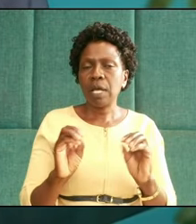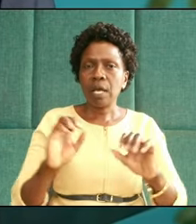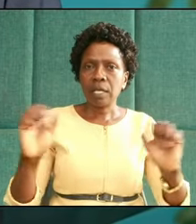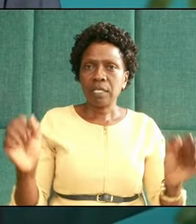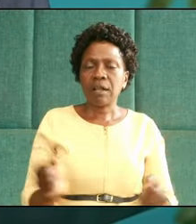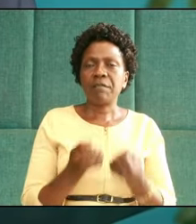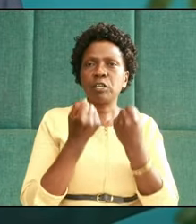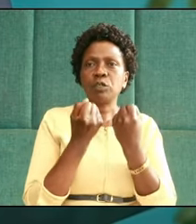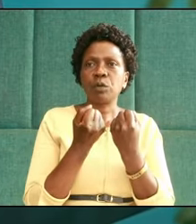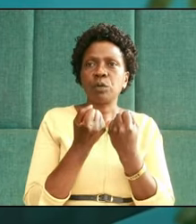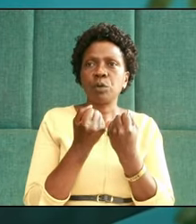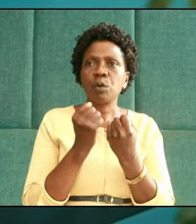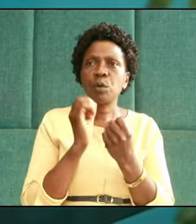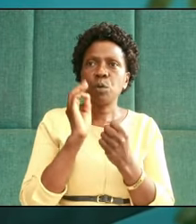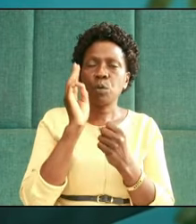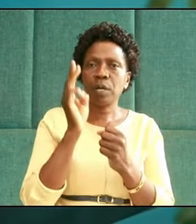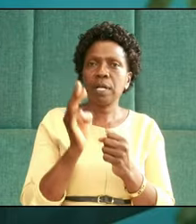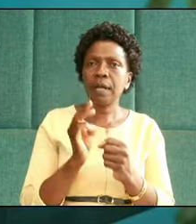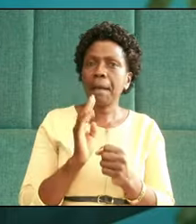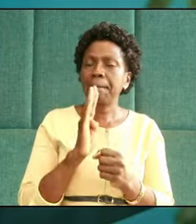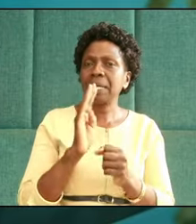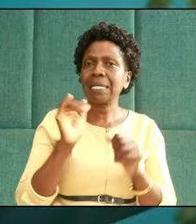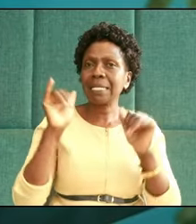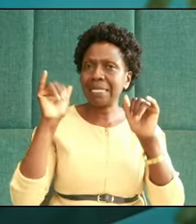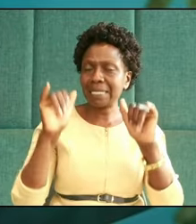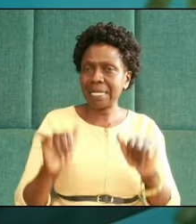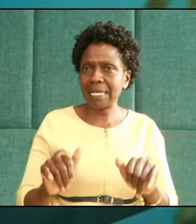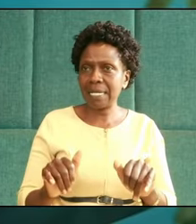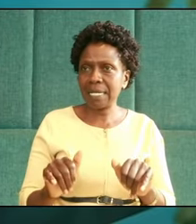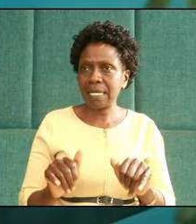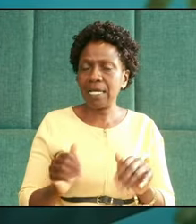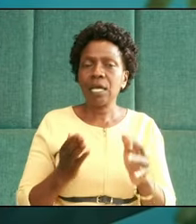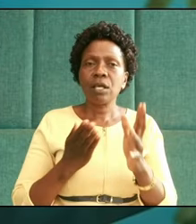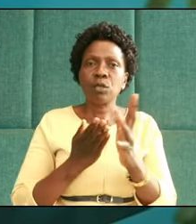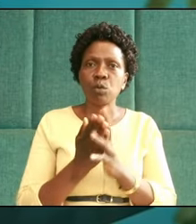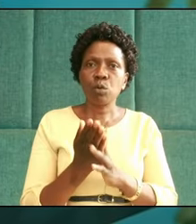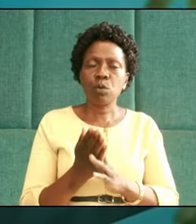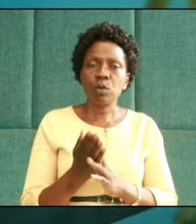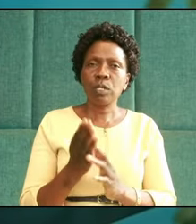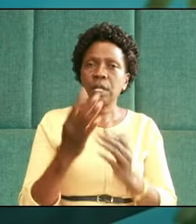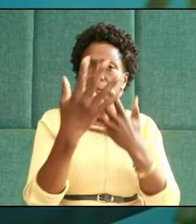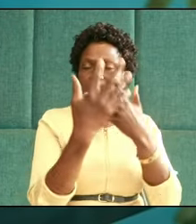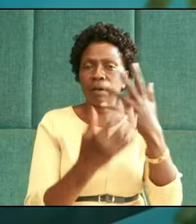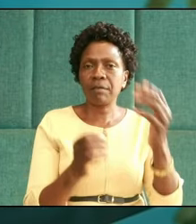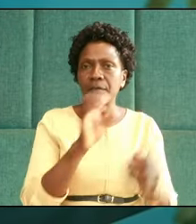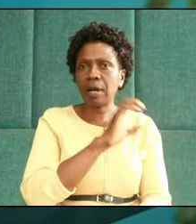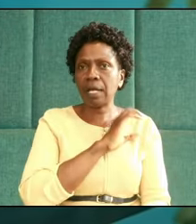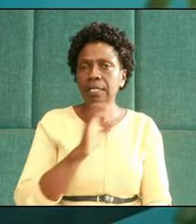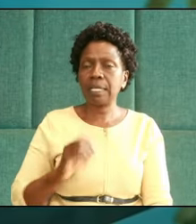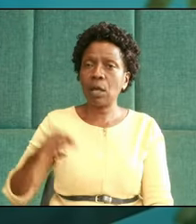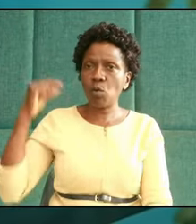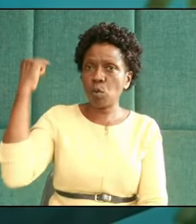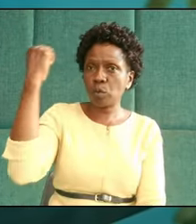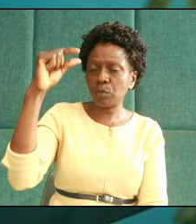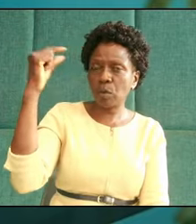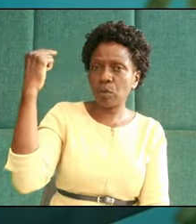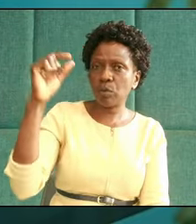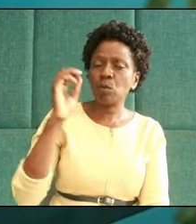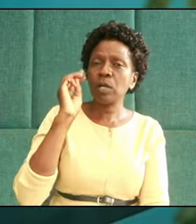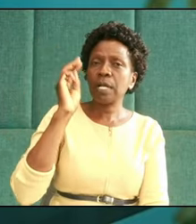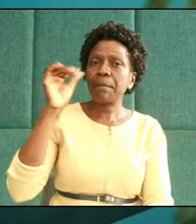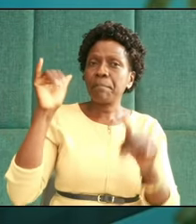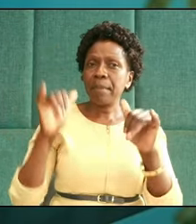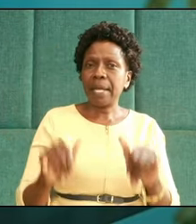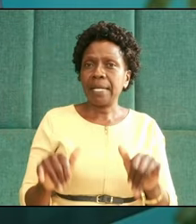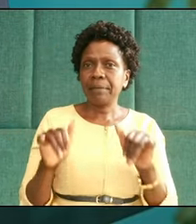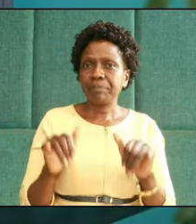Salvation will still be only through the blood of Christ. The gospel will still